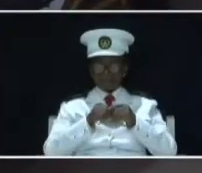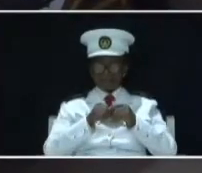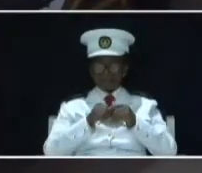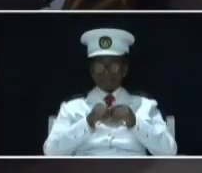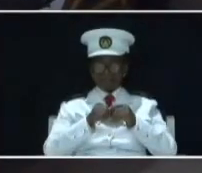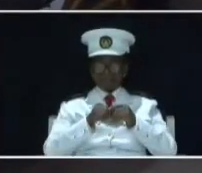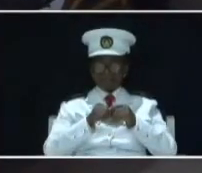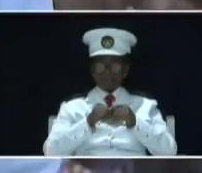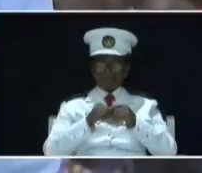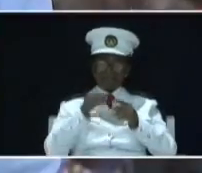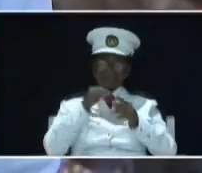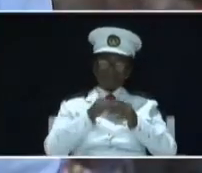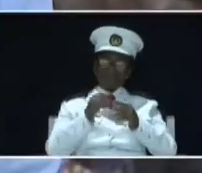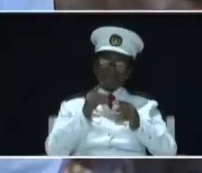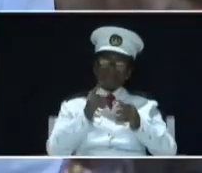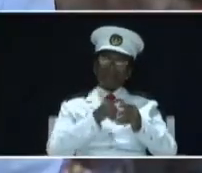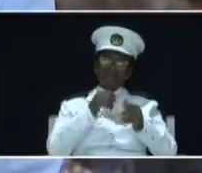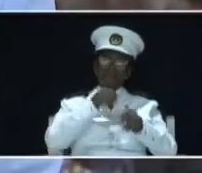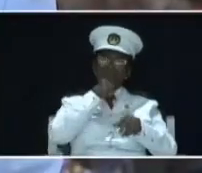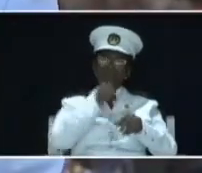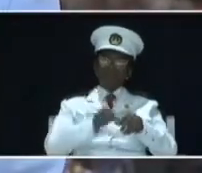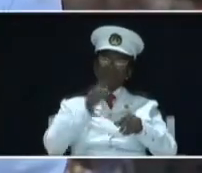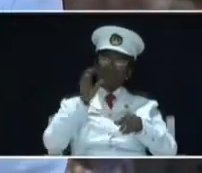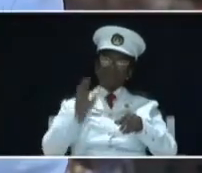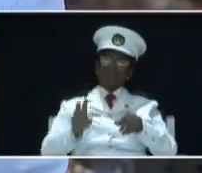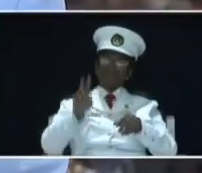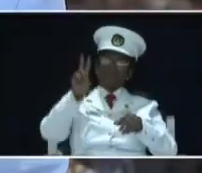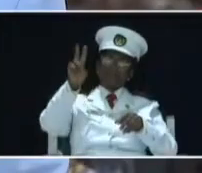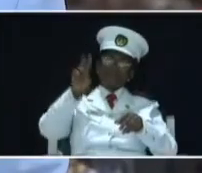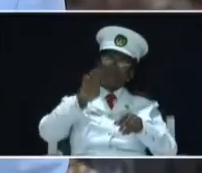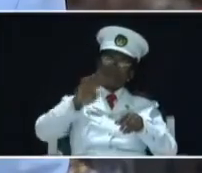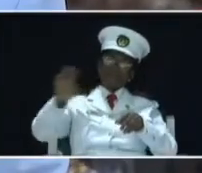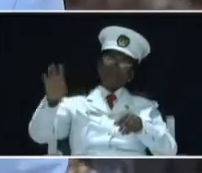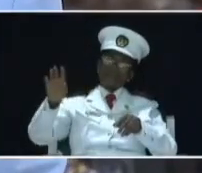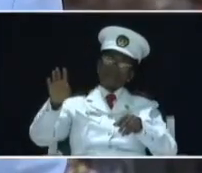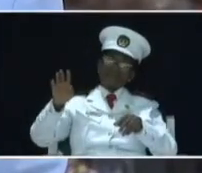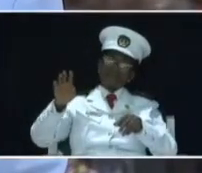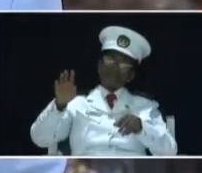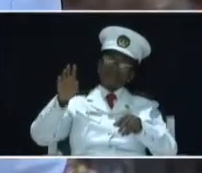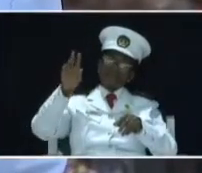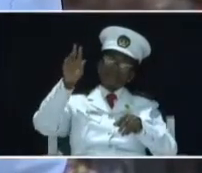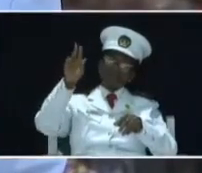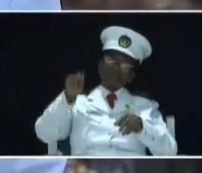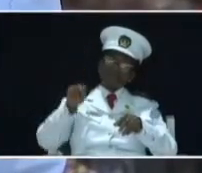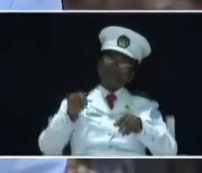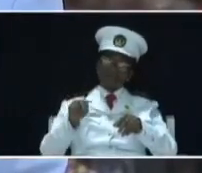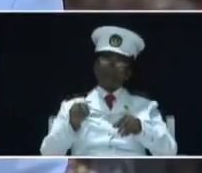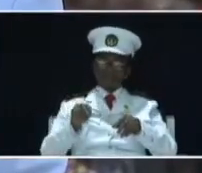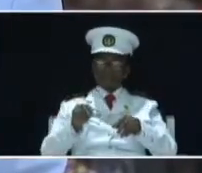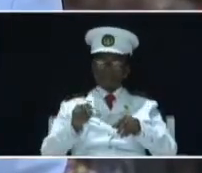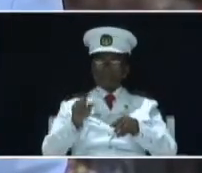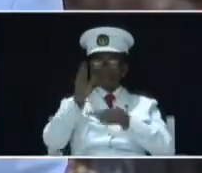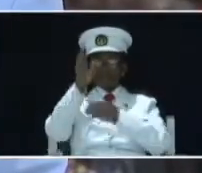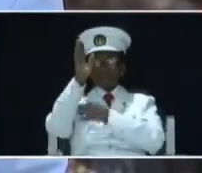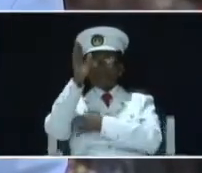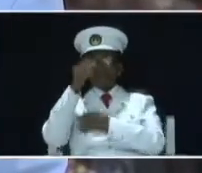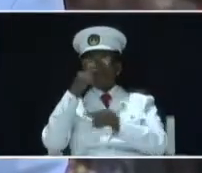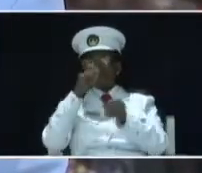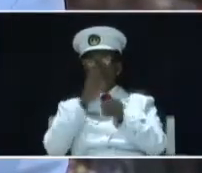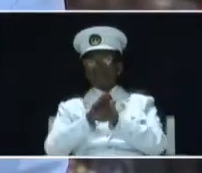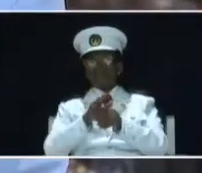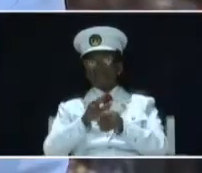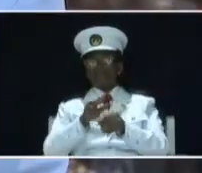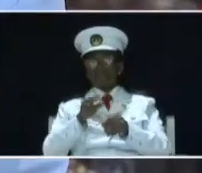In 1 Samuel chapter 2 verse 30, 1 Samuel 2 verse 30, God's promise, he said, I will